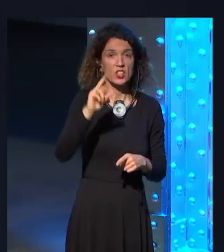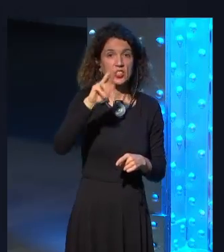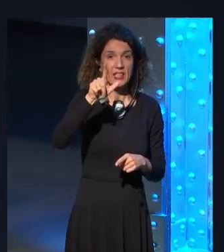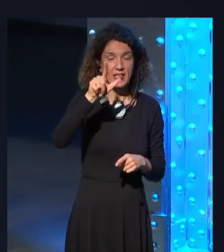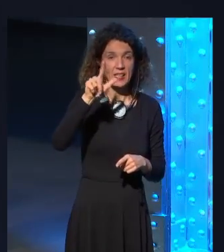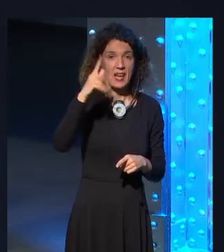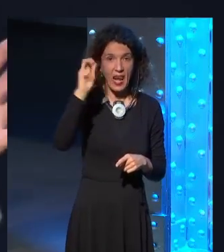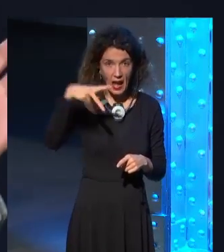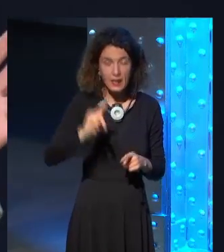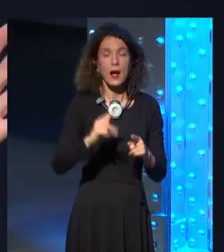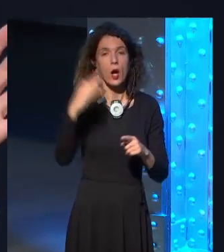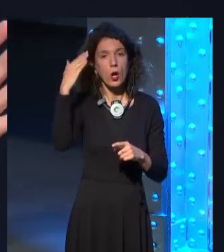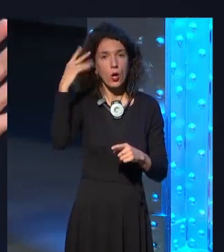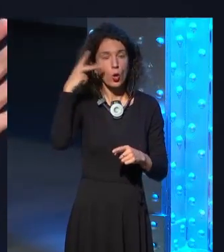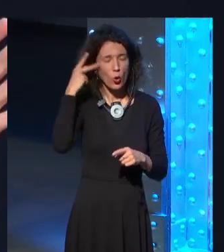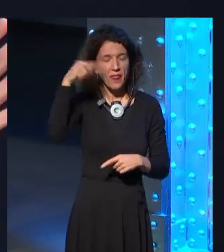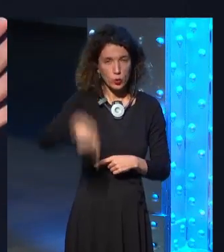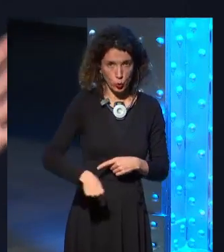Lithuania, South Korea. And Finland.